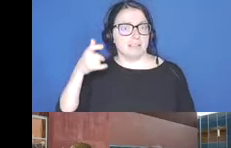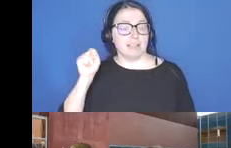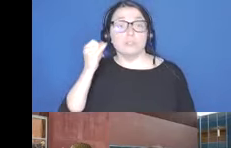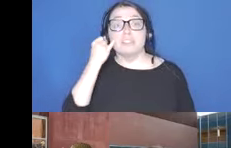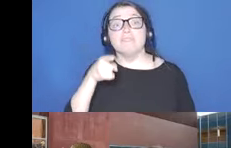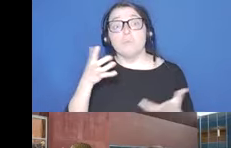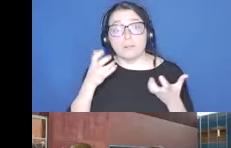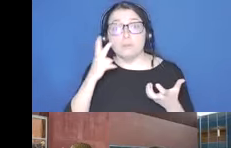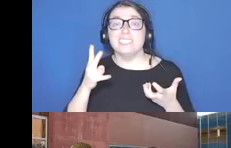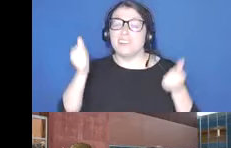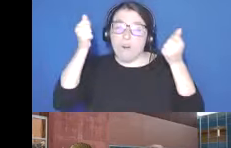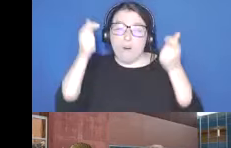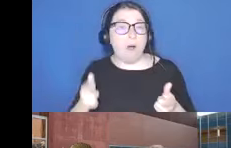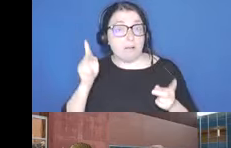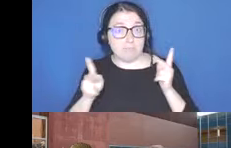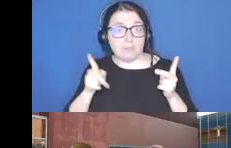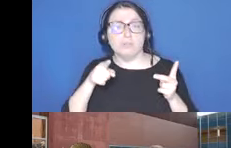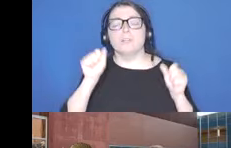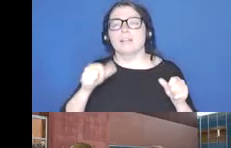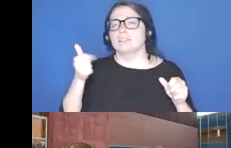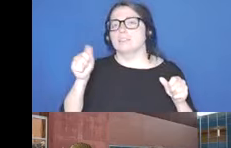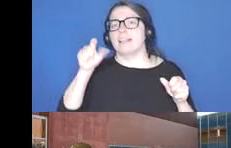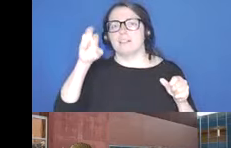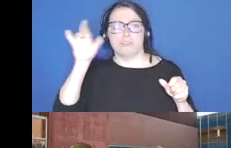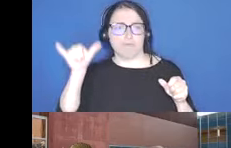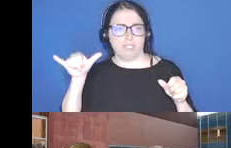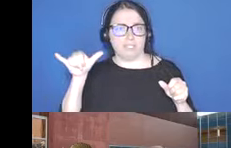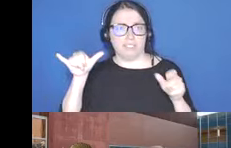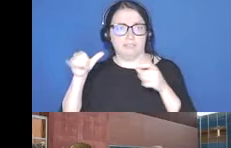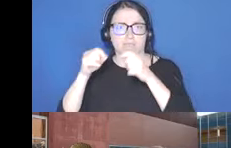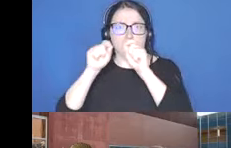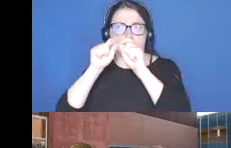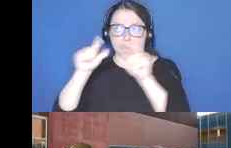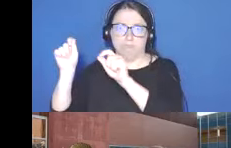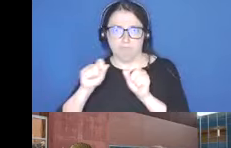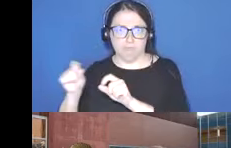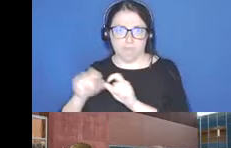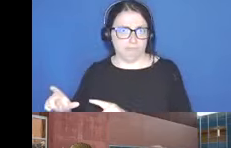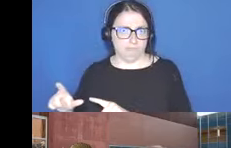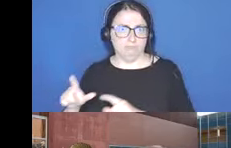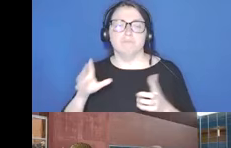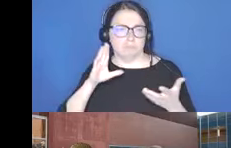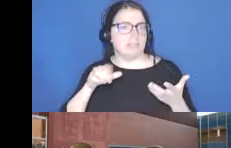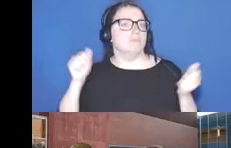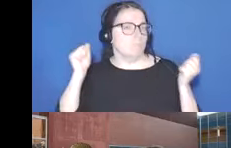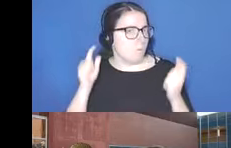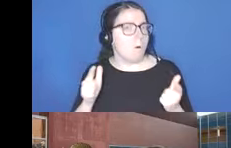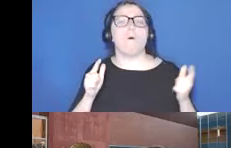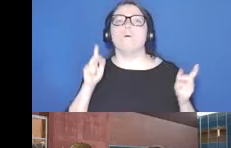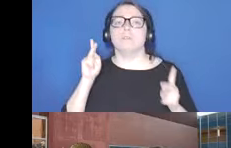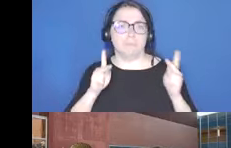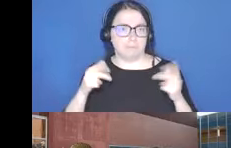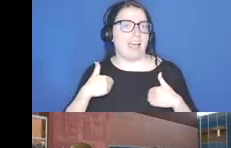to gallery view and you'll be able to see everybody, all of the panelists that have